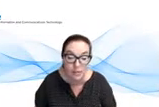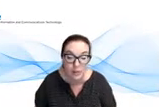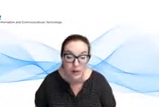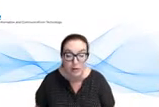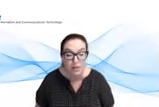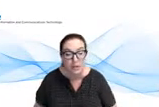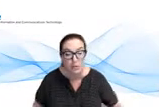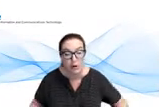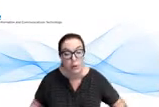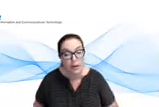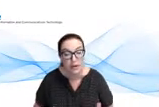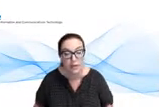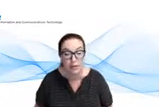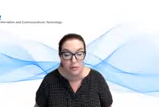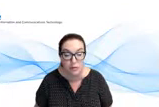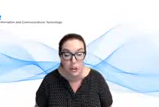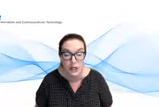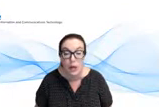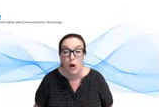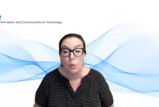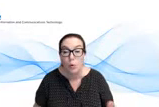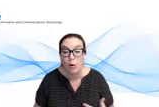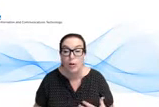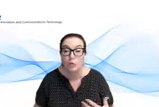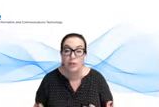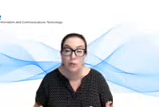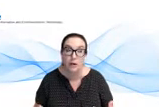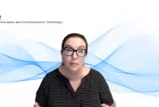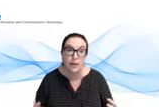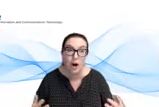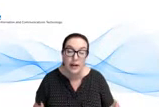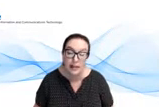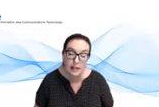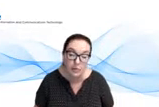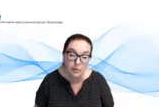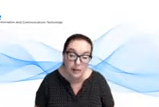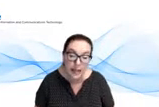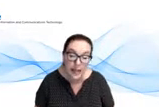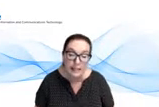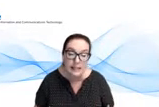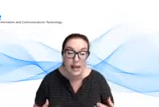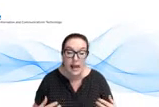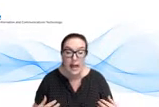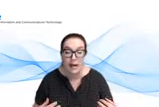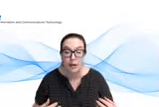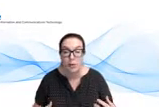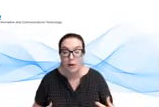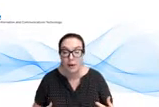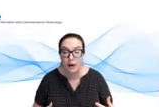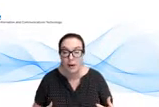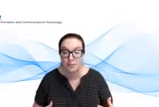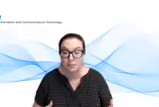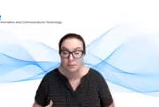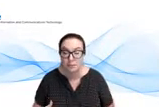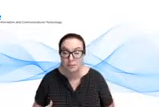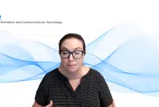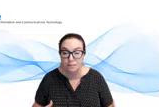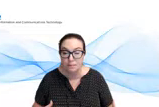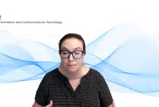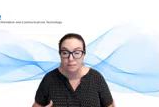front door of a building. So that's where a wayfinding solution works with your architectural plans and your